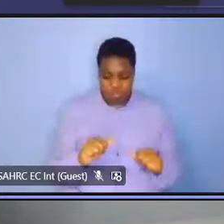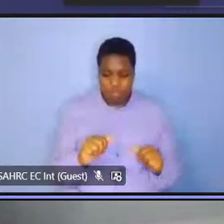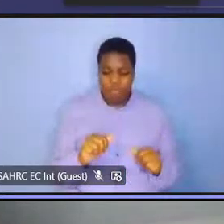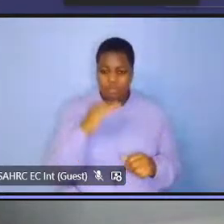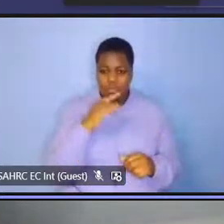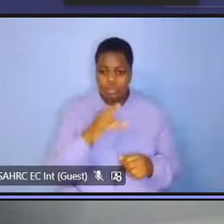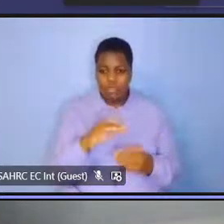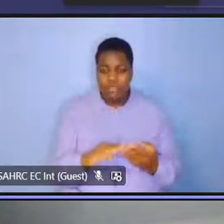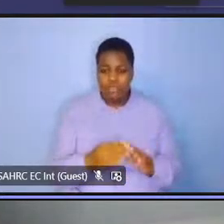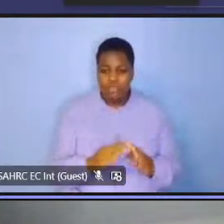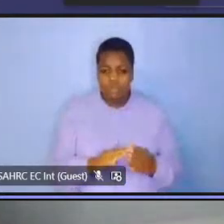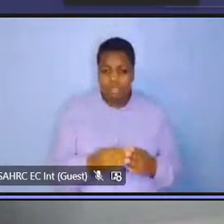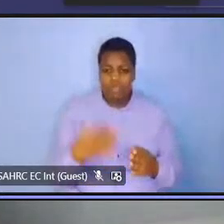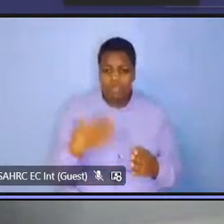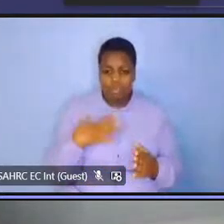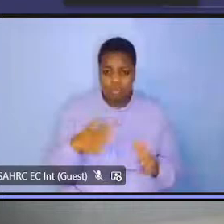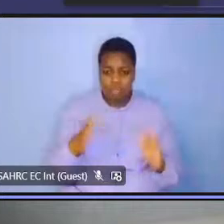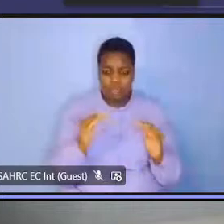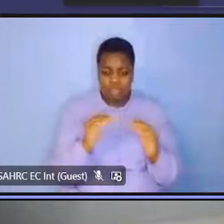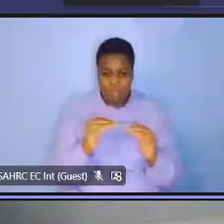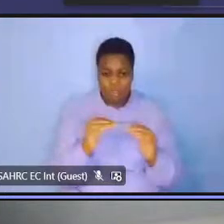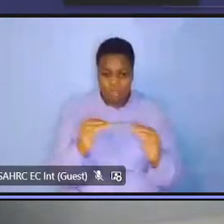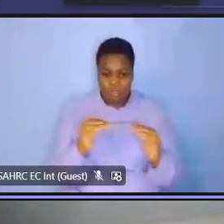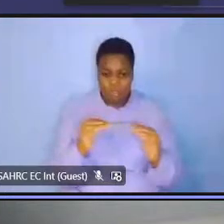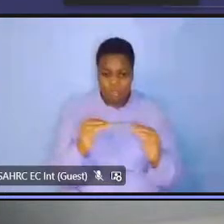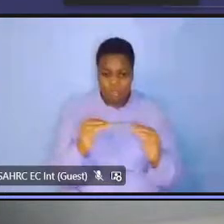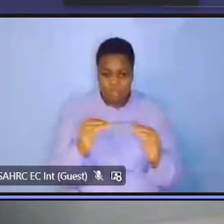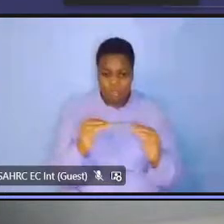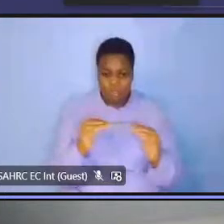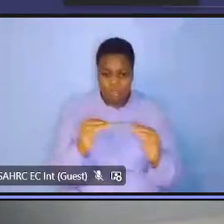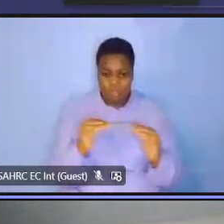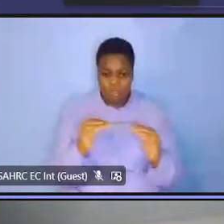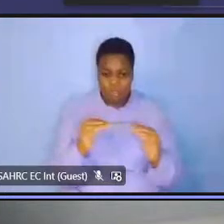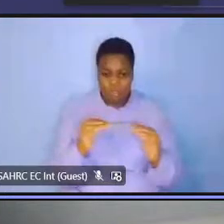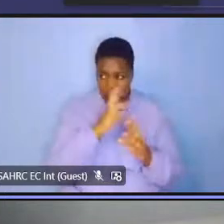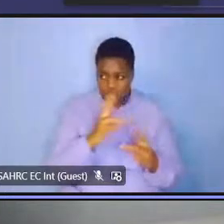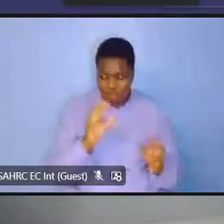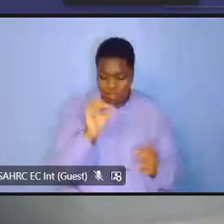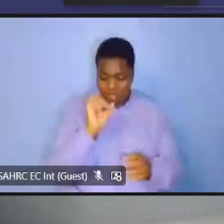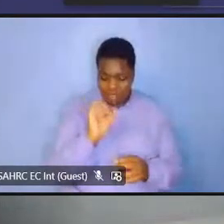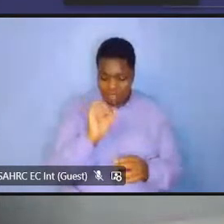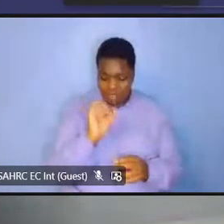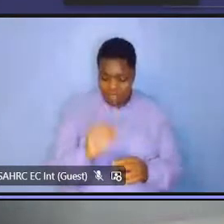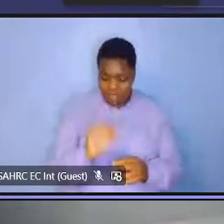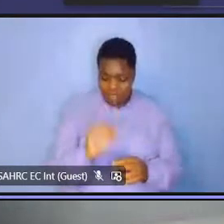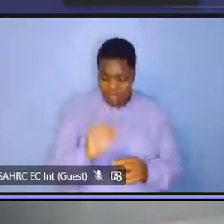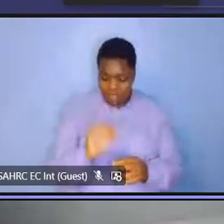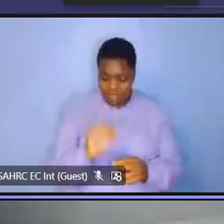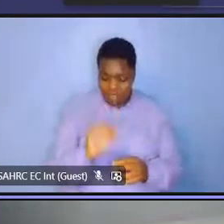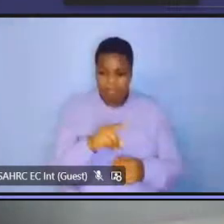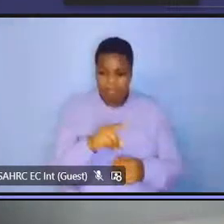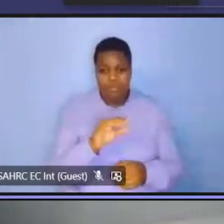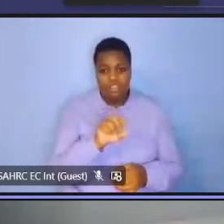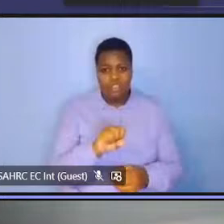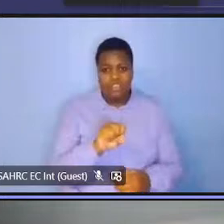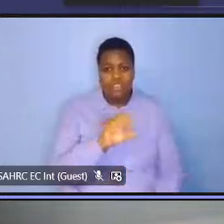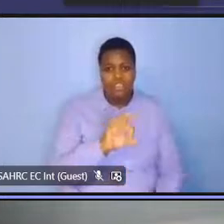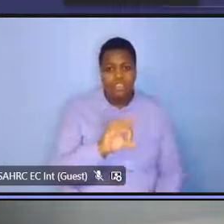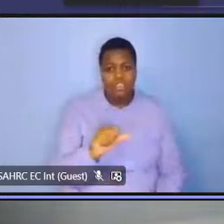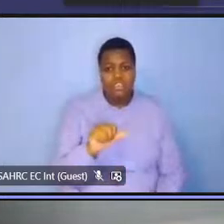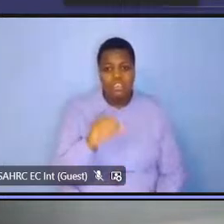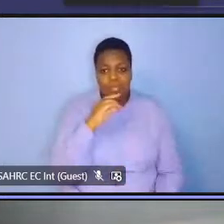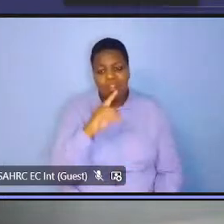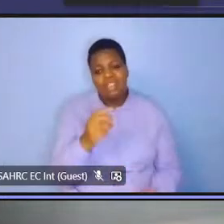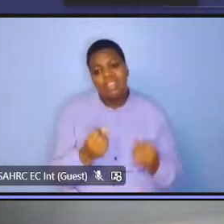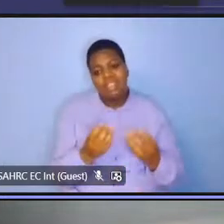of equality, respect to human dignity, and of course freedom. Of course, within the parameters of section 36, that then give us as to